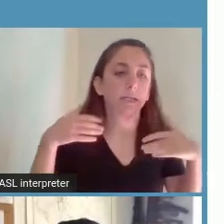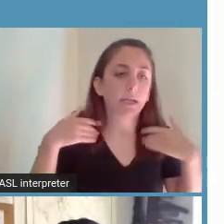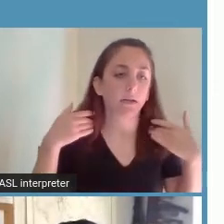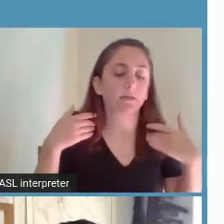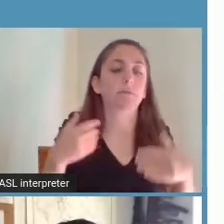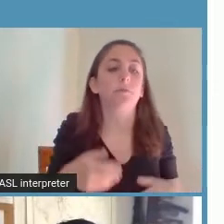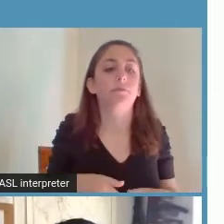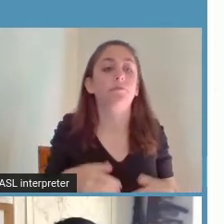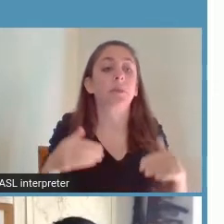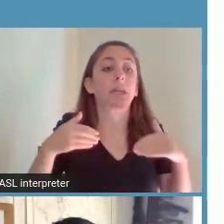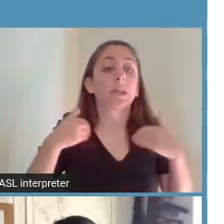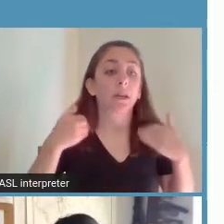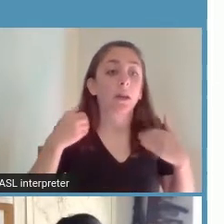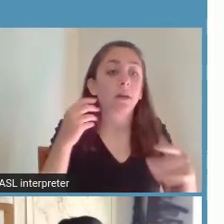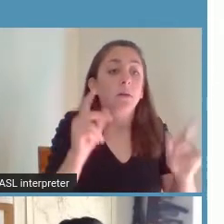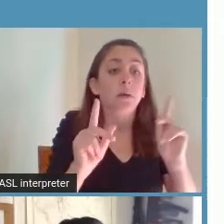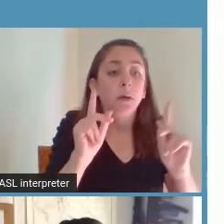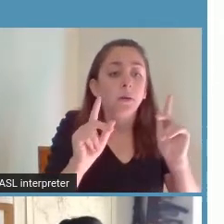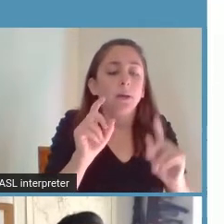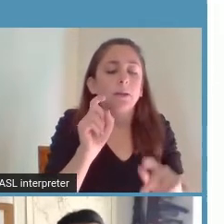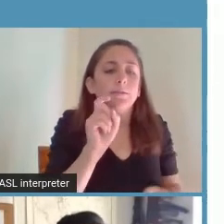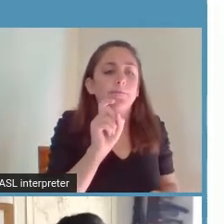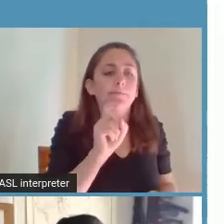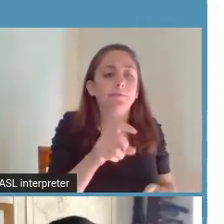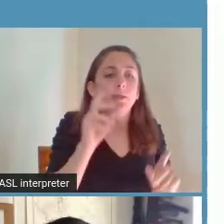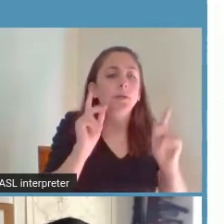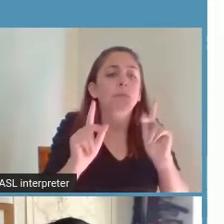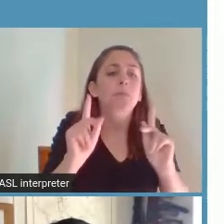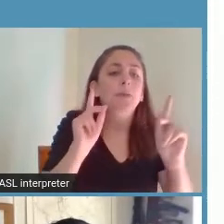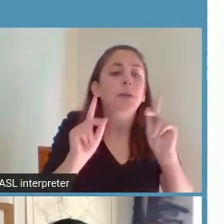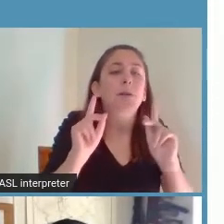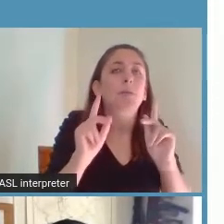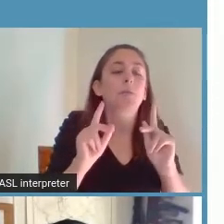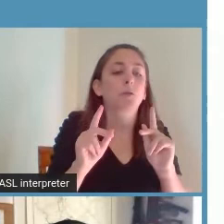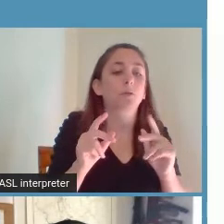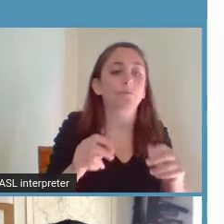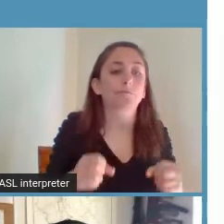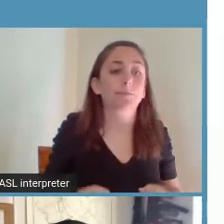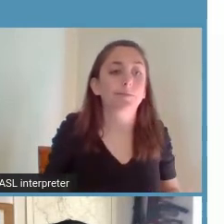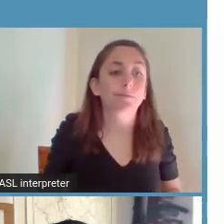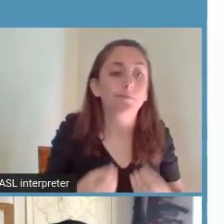young people have people to look up to have inspiration,